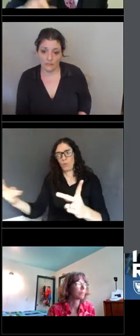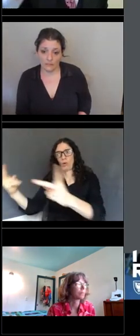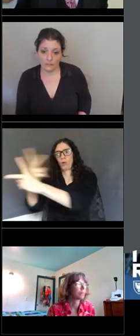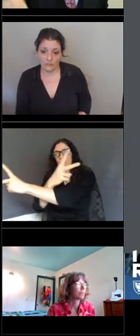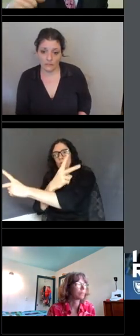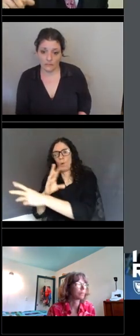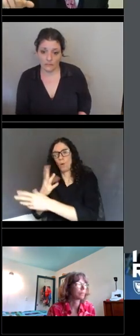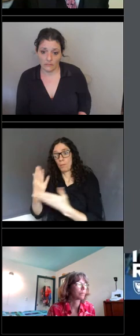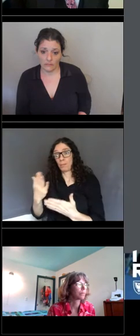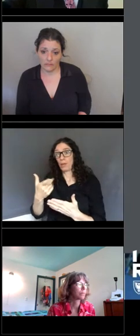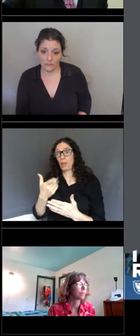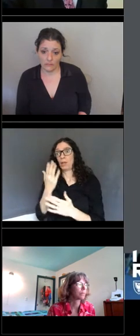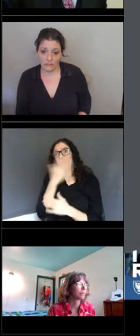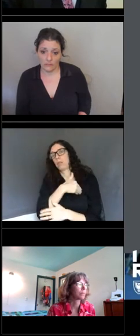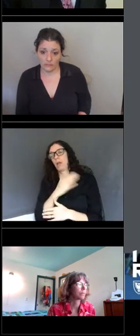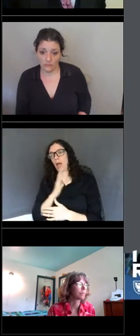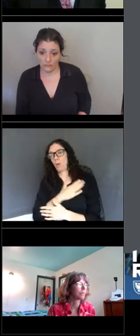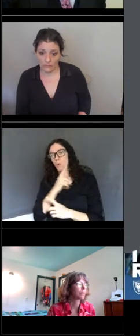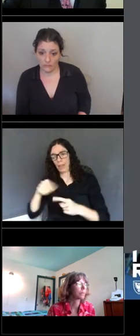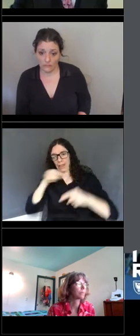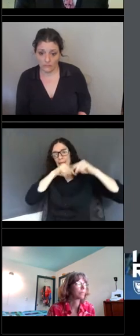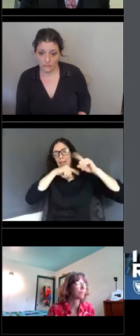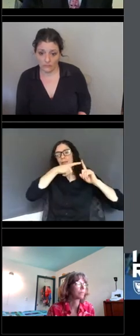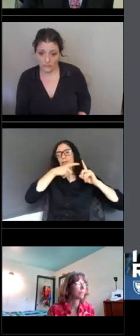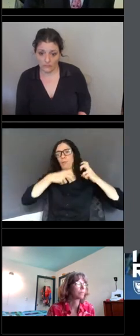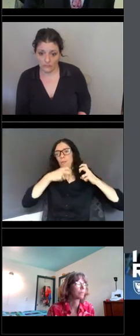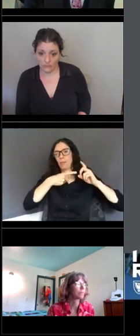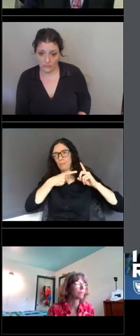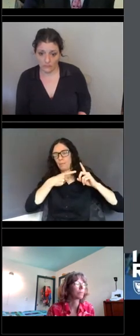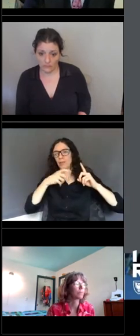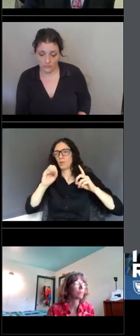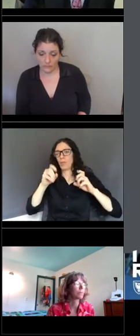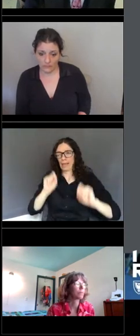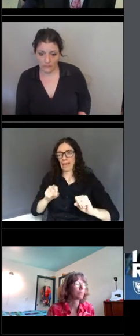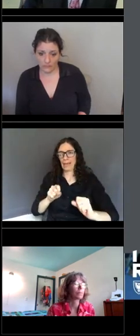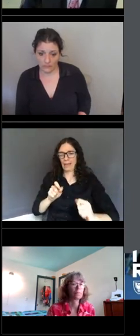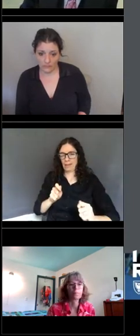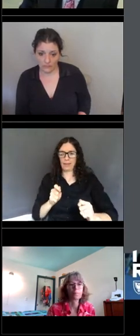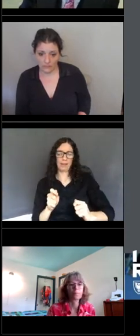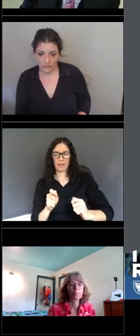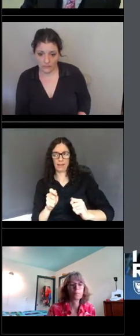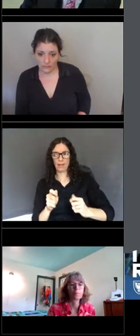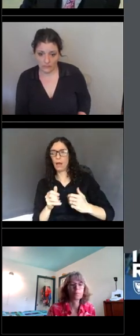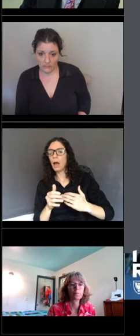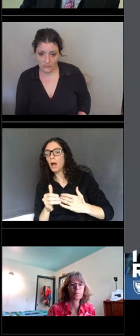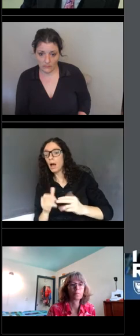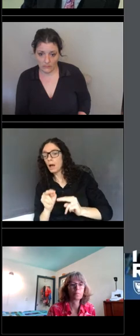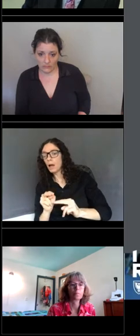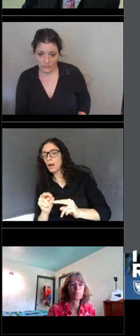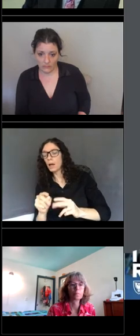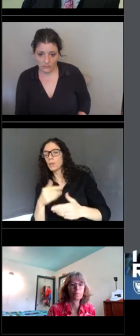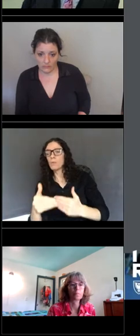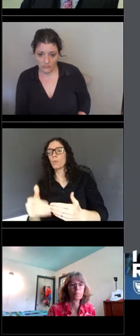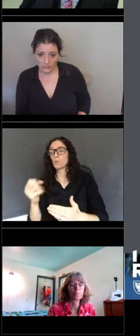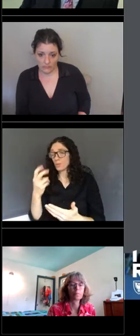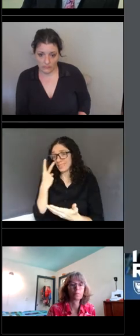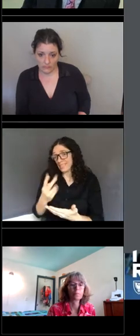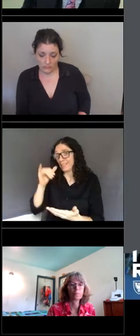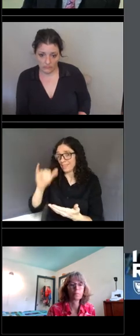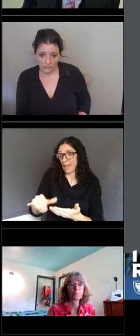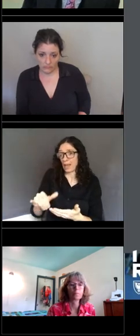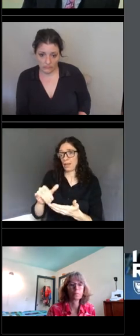And then reiterate it, change, and move forward. So seeing that in a lot of the management plans, like